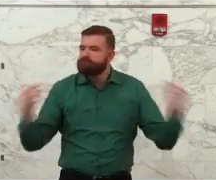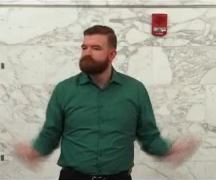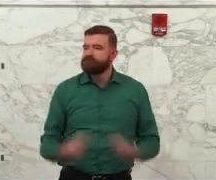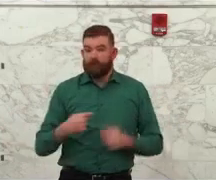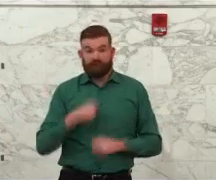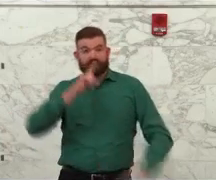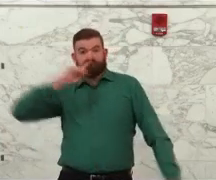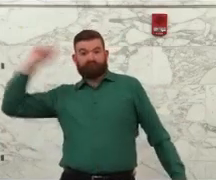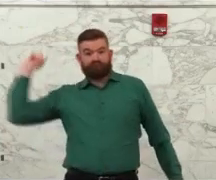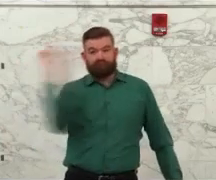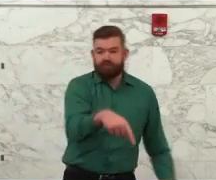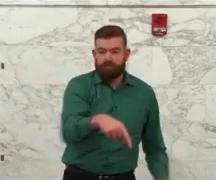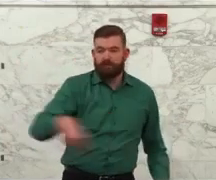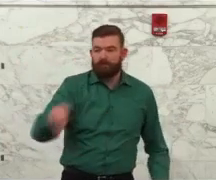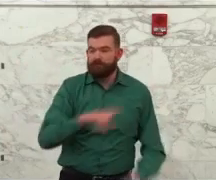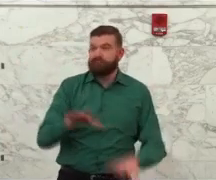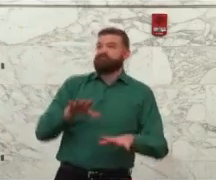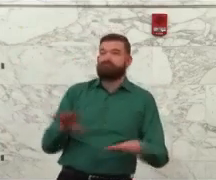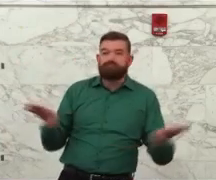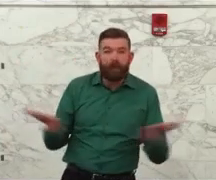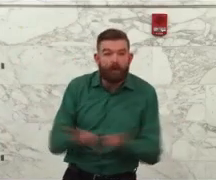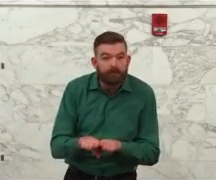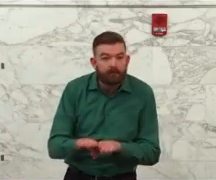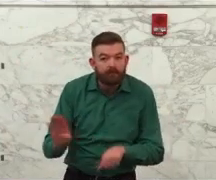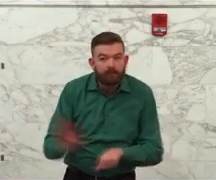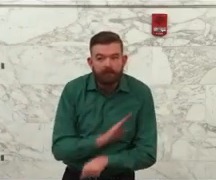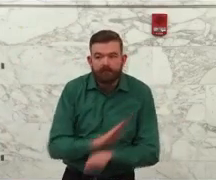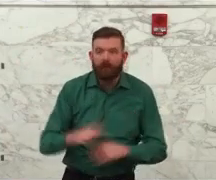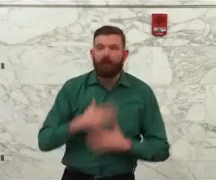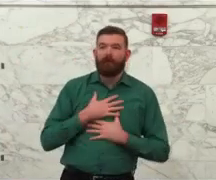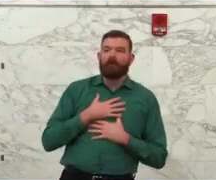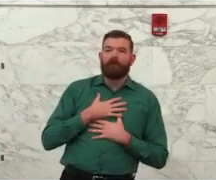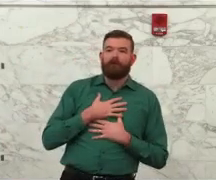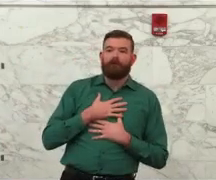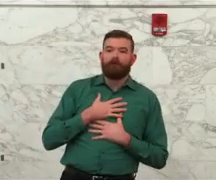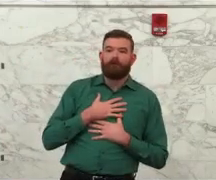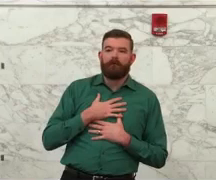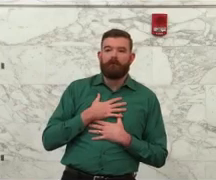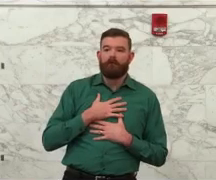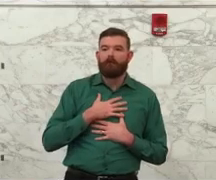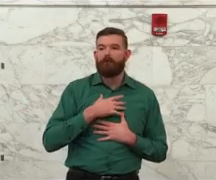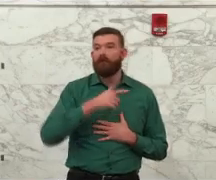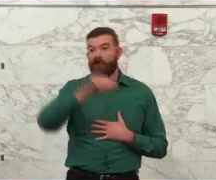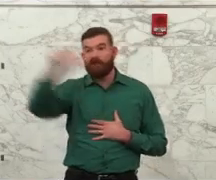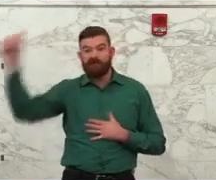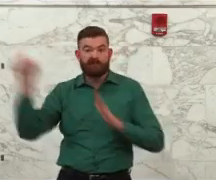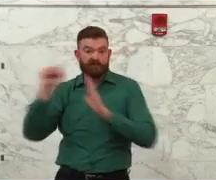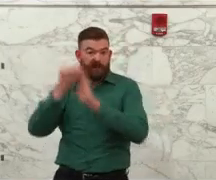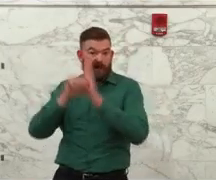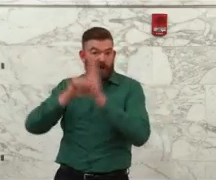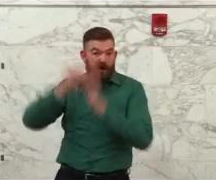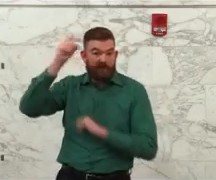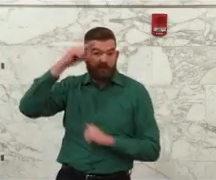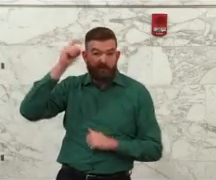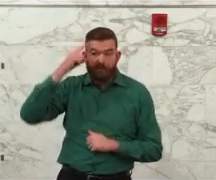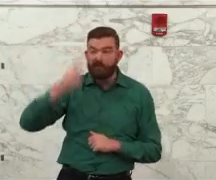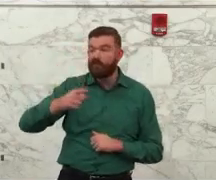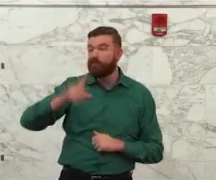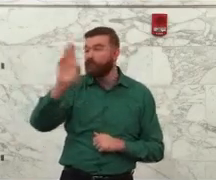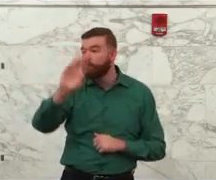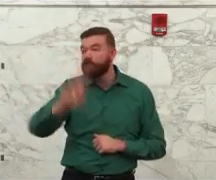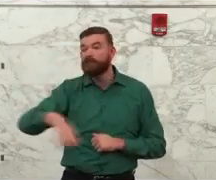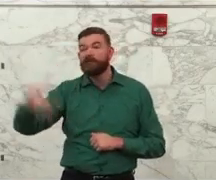I remain absolutely committed, along with, I think, frankly, every governor from both sides of the aisle, to getting the federal assistance we will need